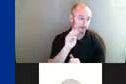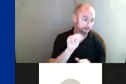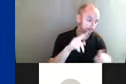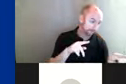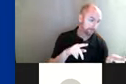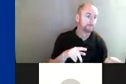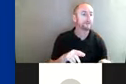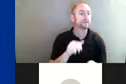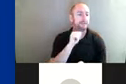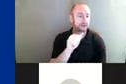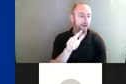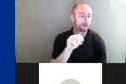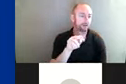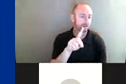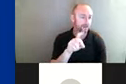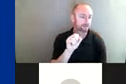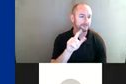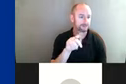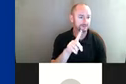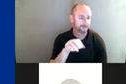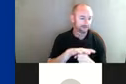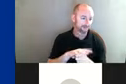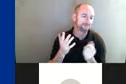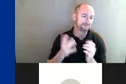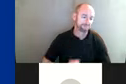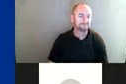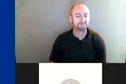here's a non-landslide area with a centroid and buffered that.